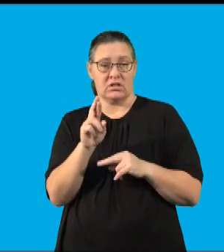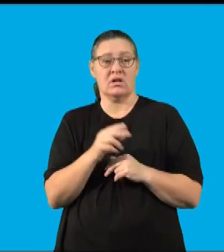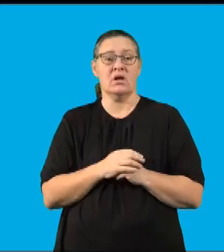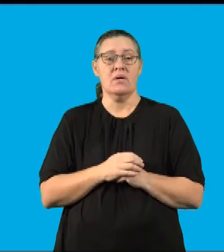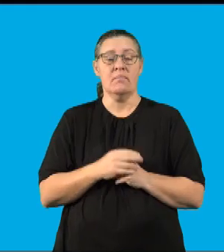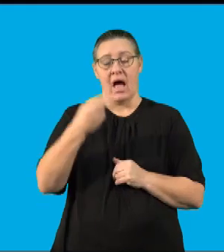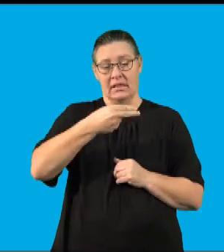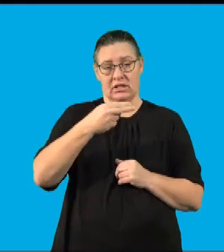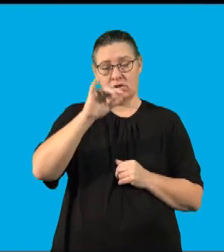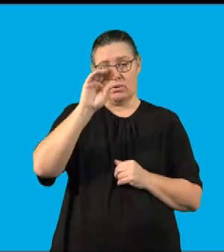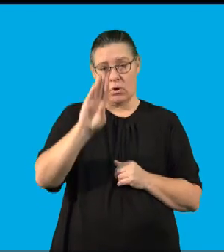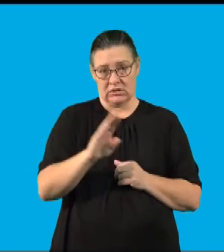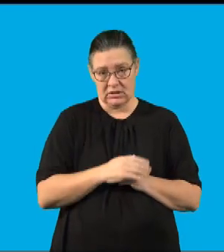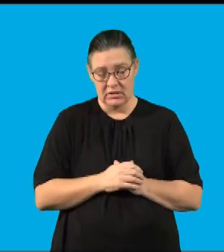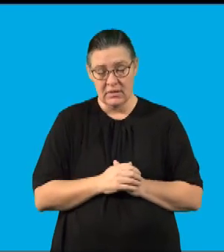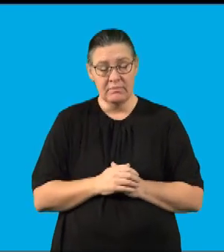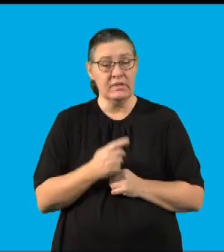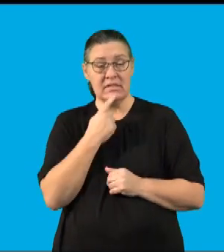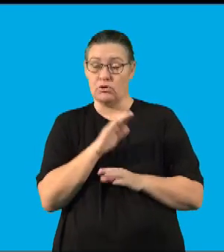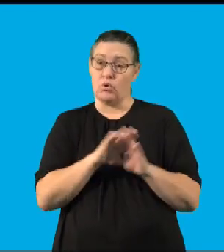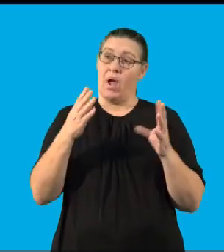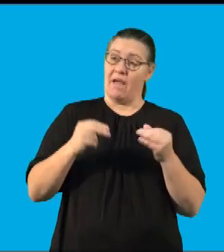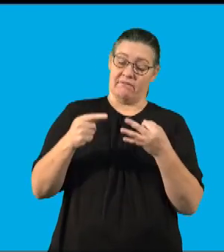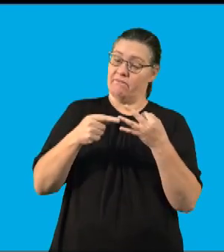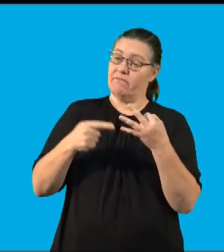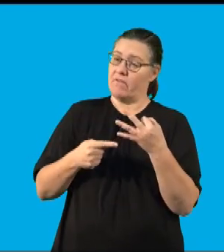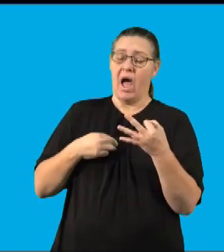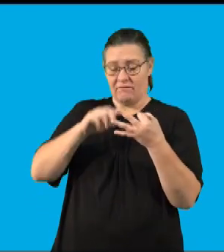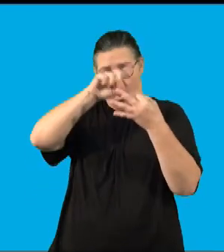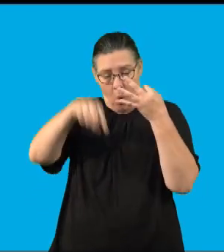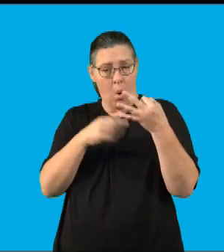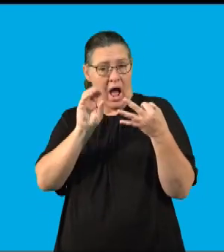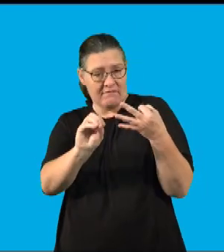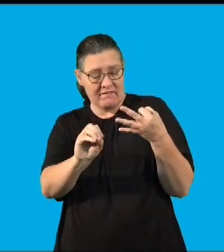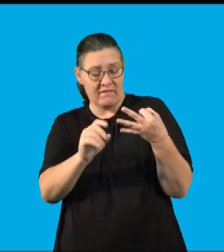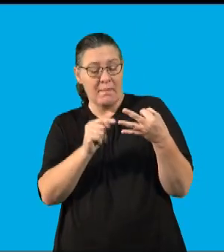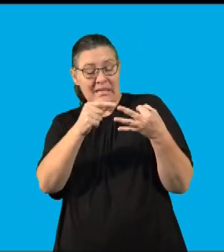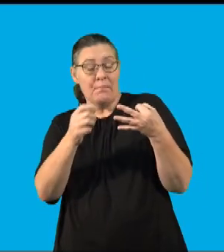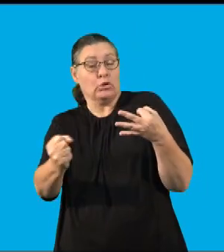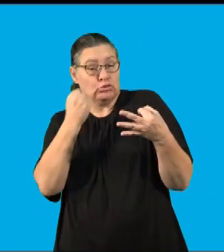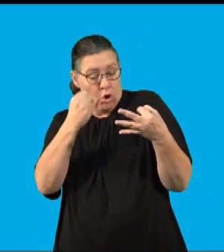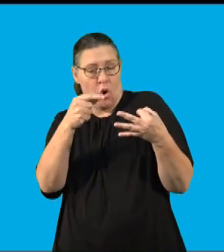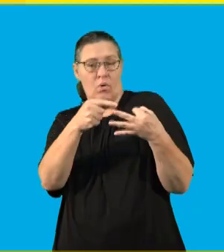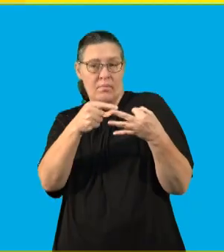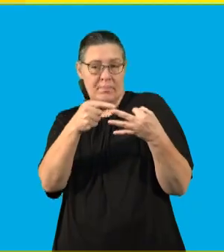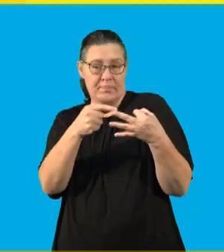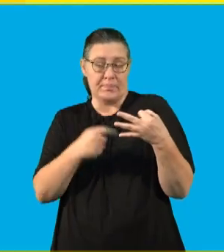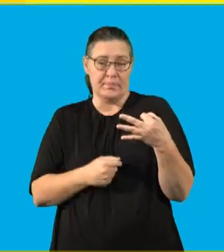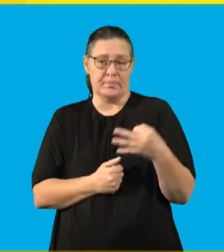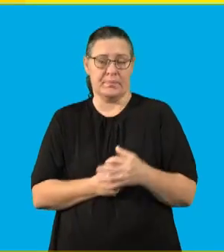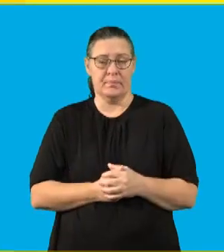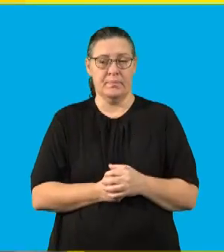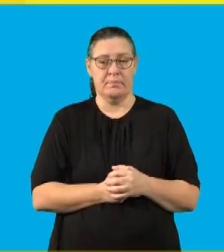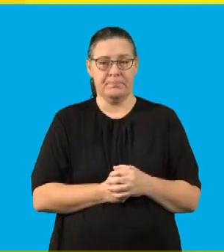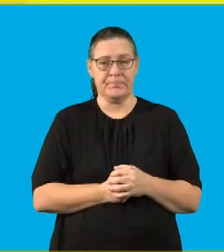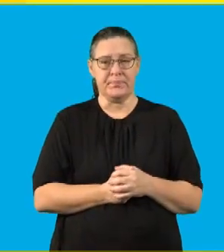as having the hydrogen bonds. Not to say that they don't have the other ones. They have all three, but the strongest out of the three would be the hydrogen